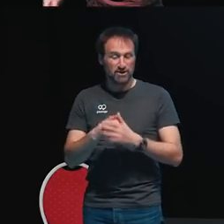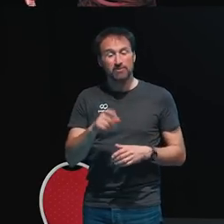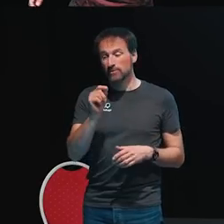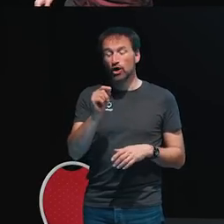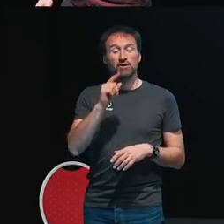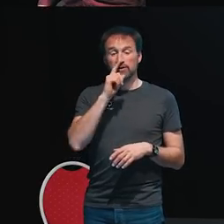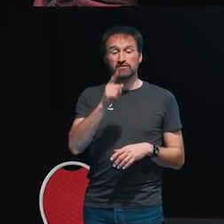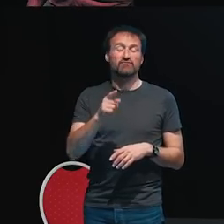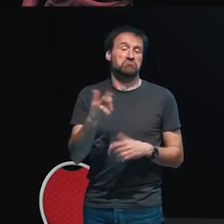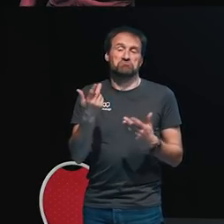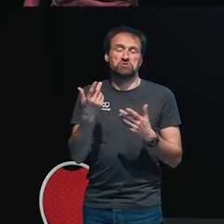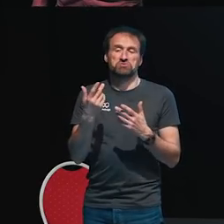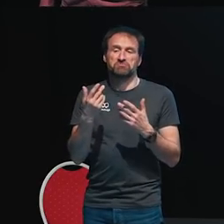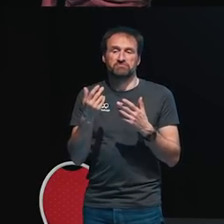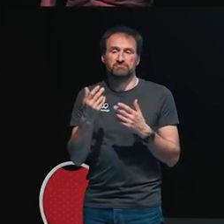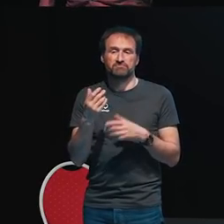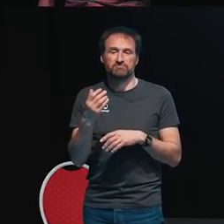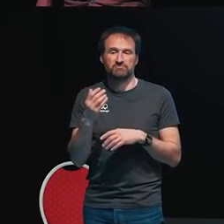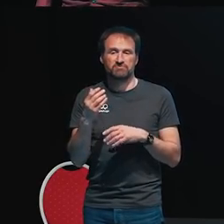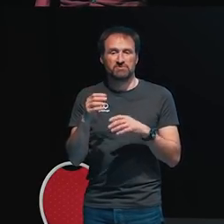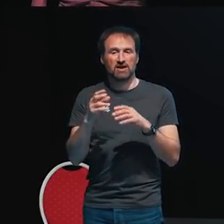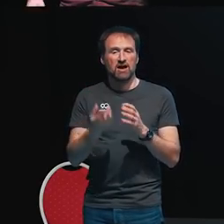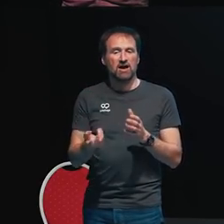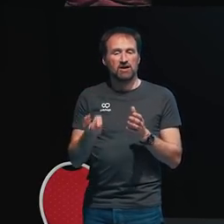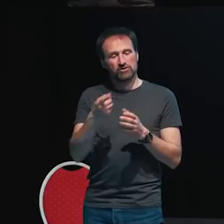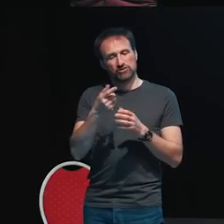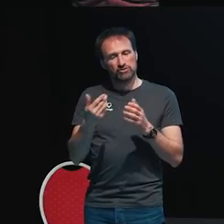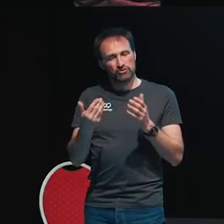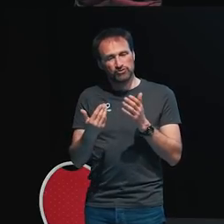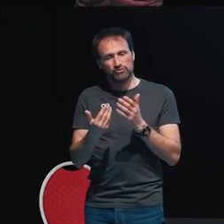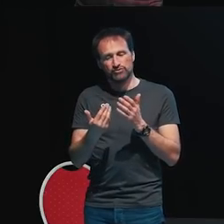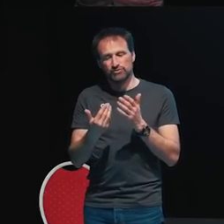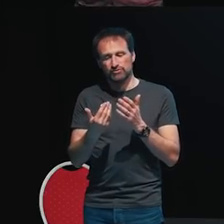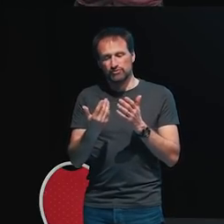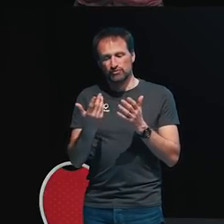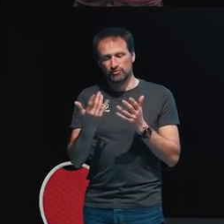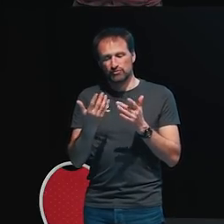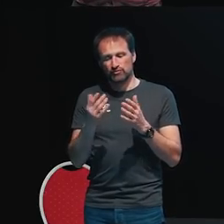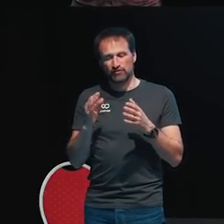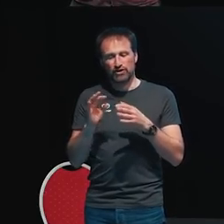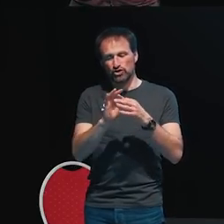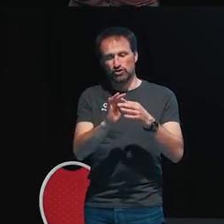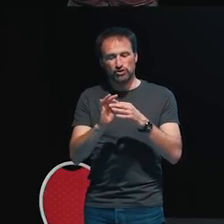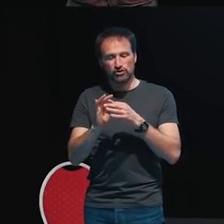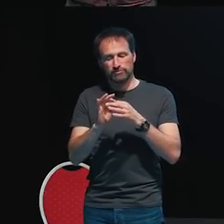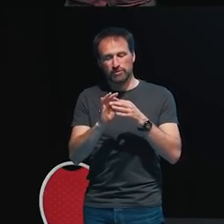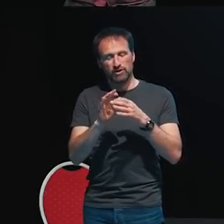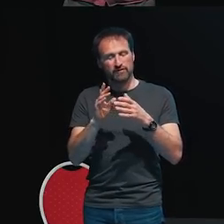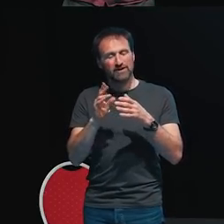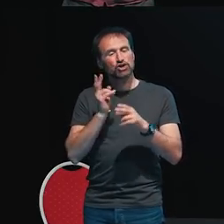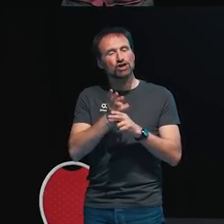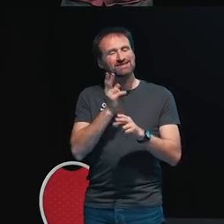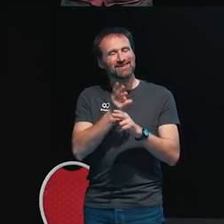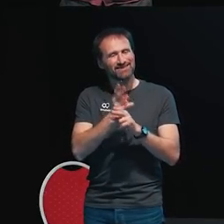for example, for setting up constants, because you can do it in one step, in one block, what